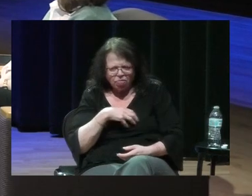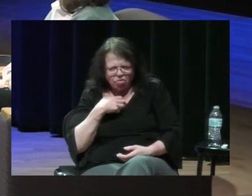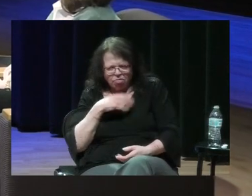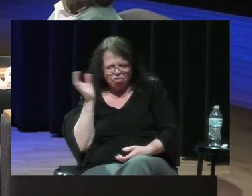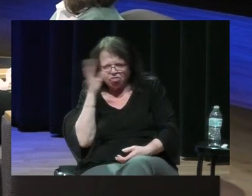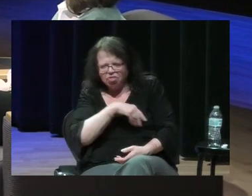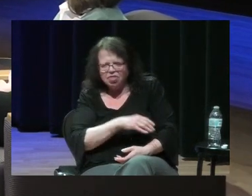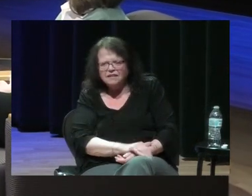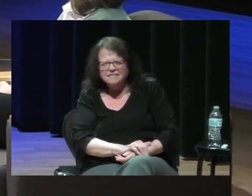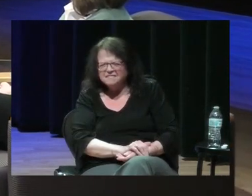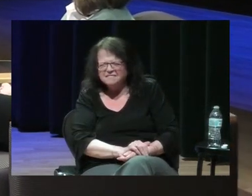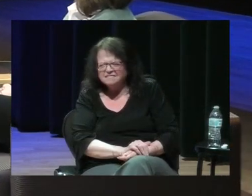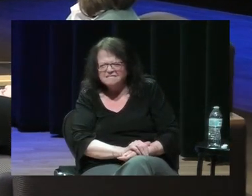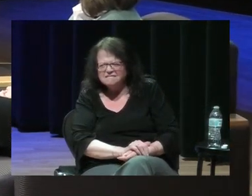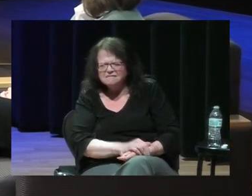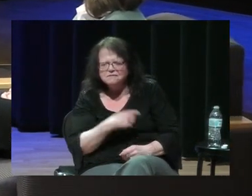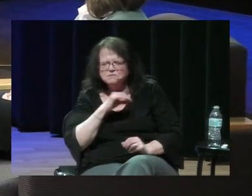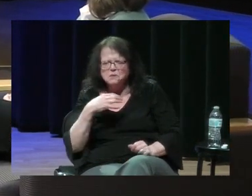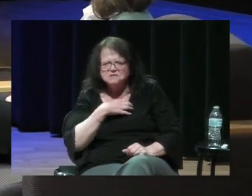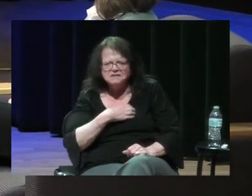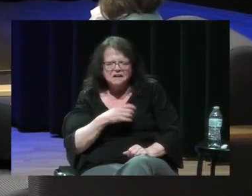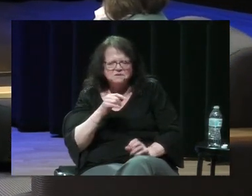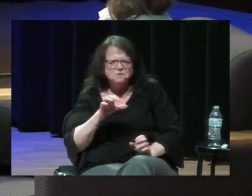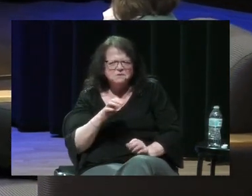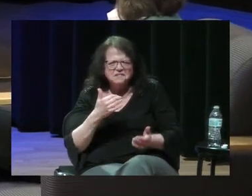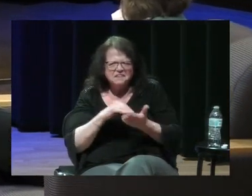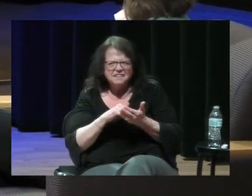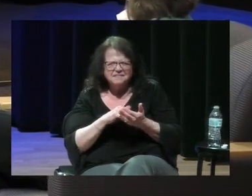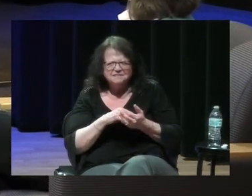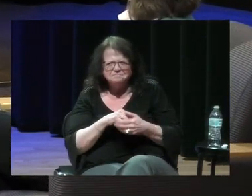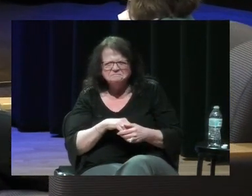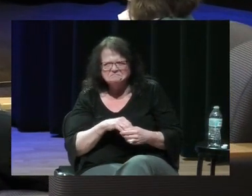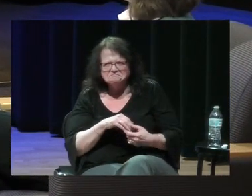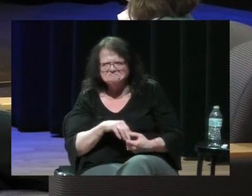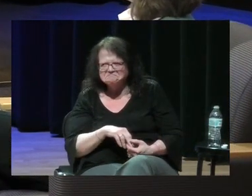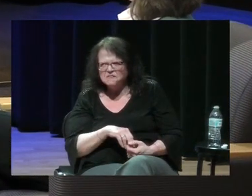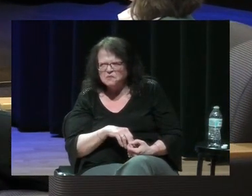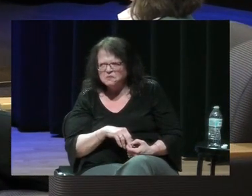And I have no desire to do that again anytime soon.